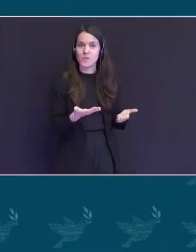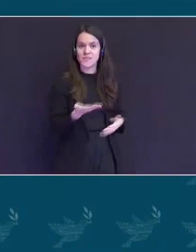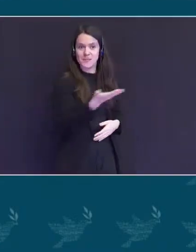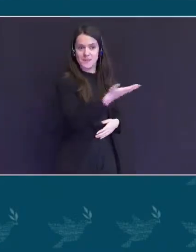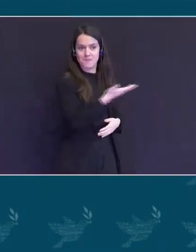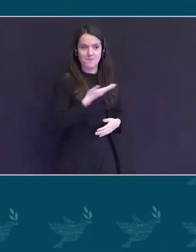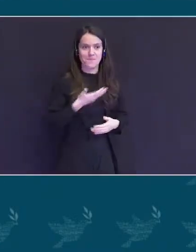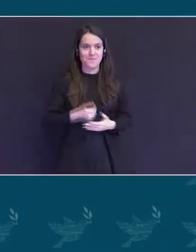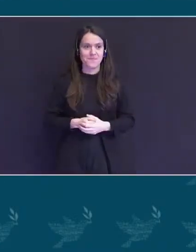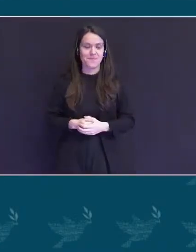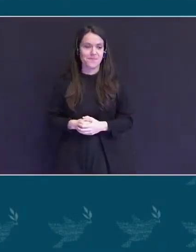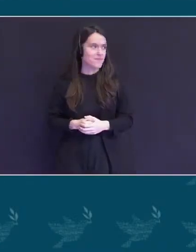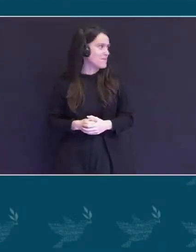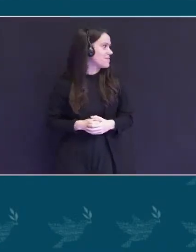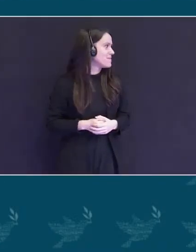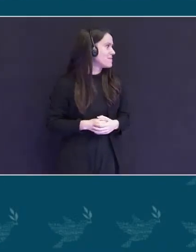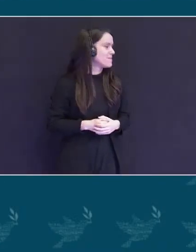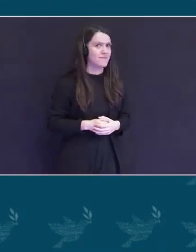members.